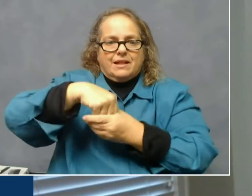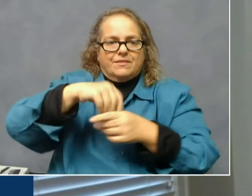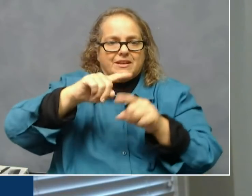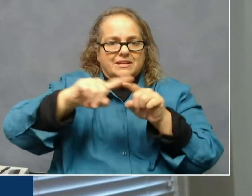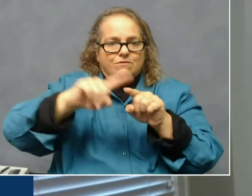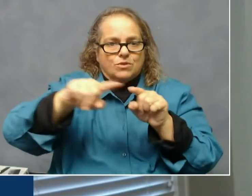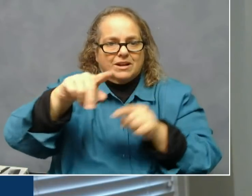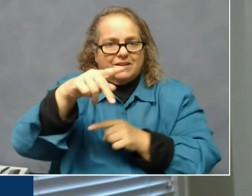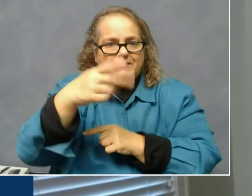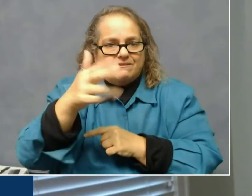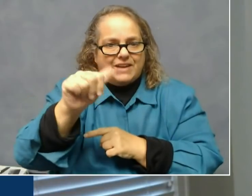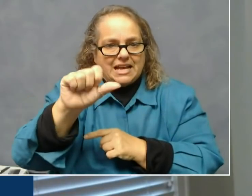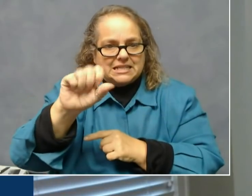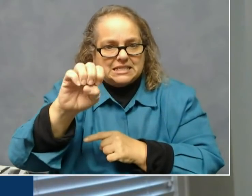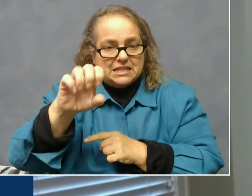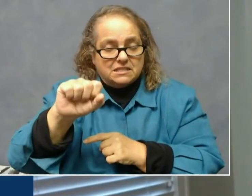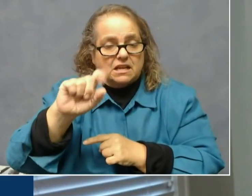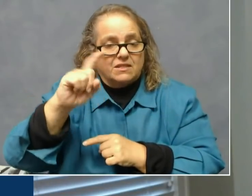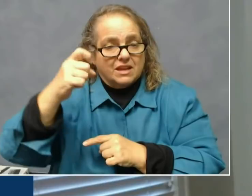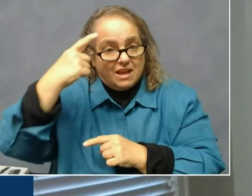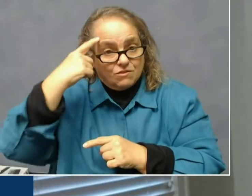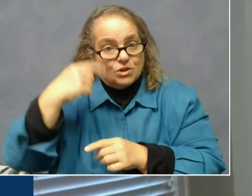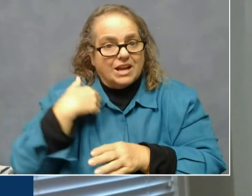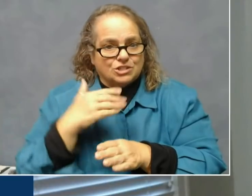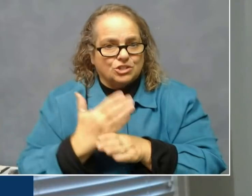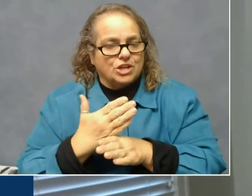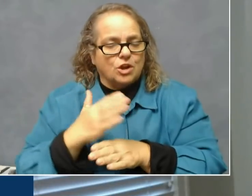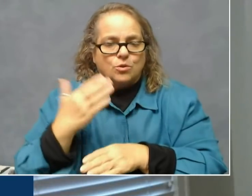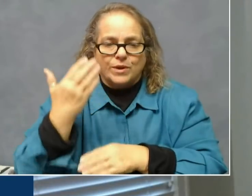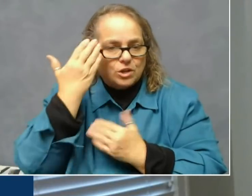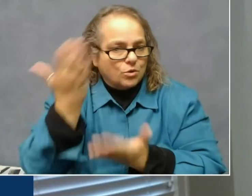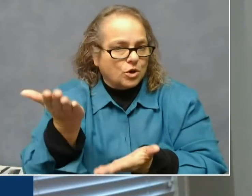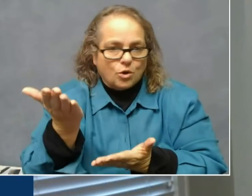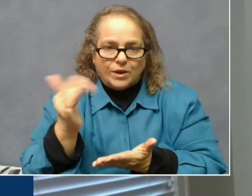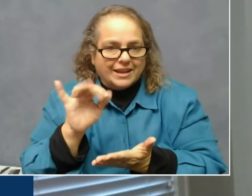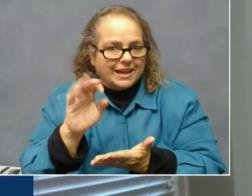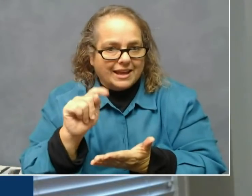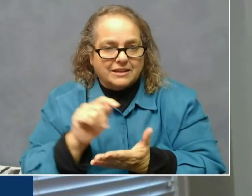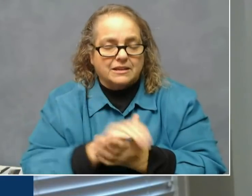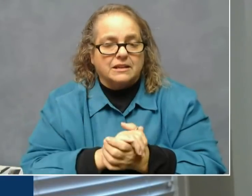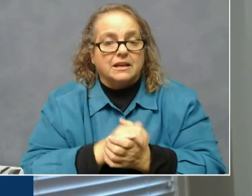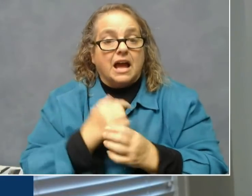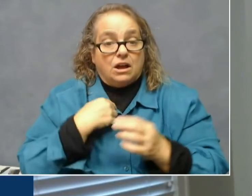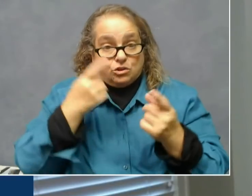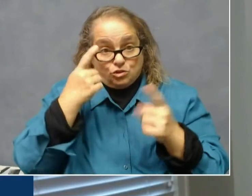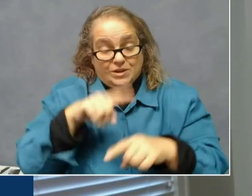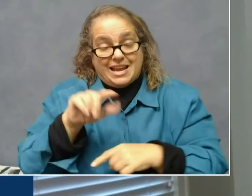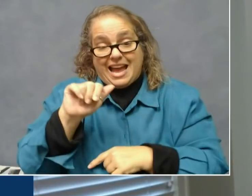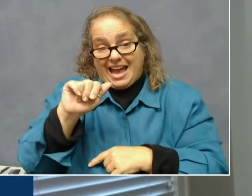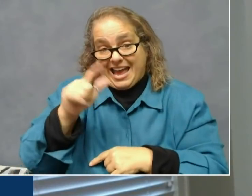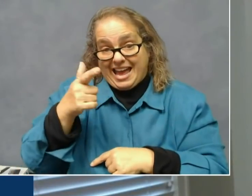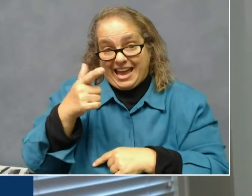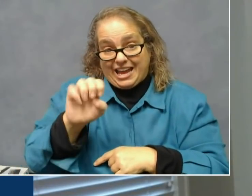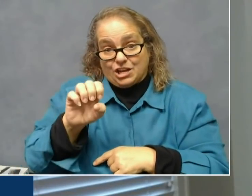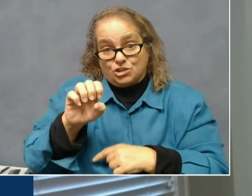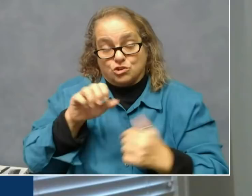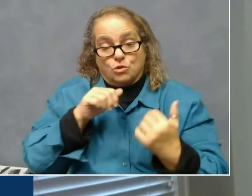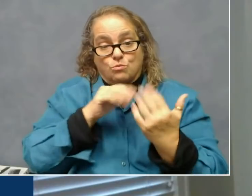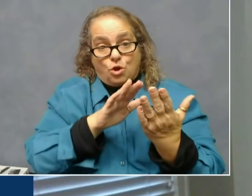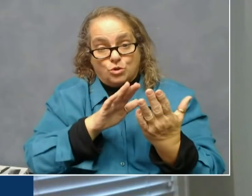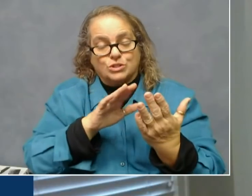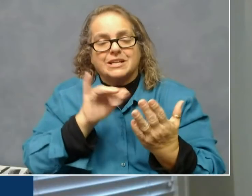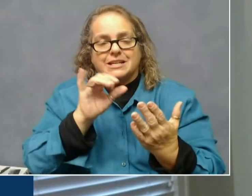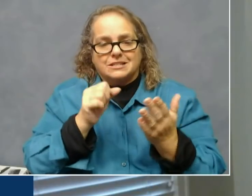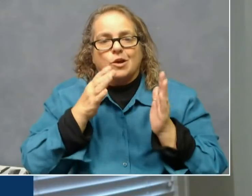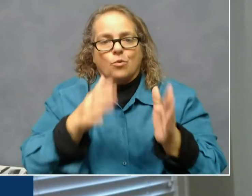has shared. And I agree that an age-based approach is the way to save the most people's